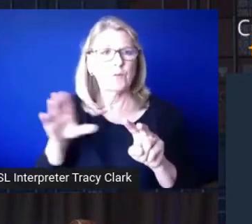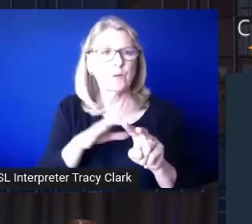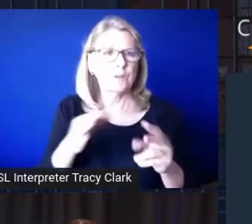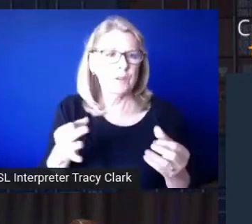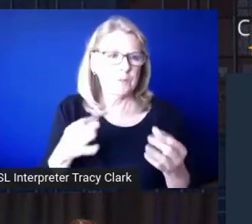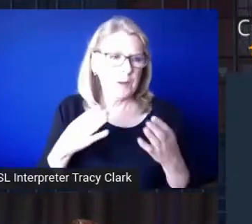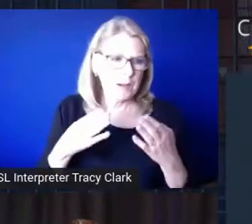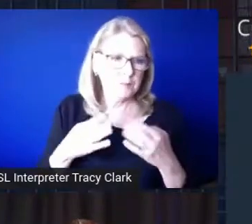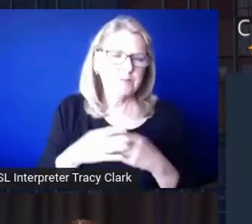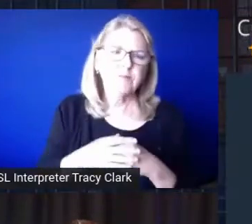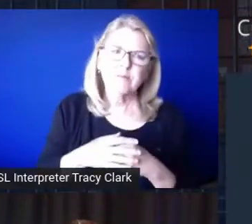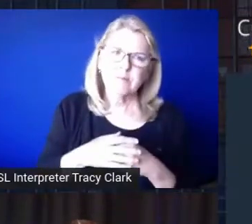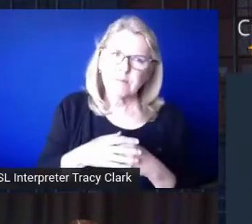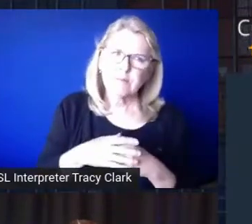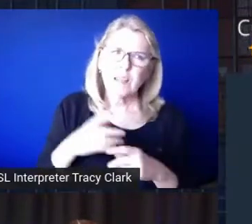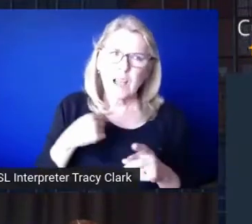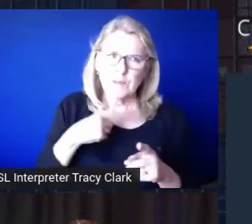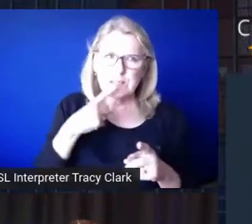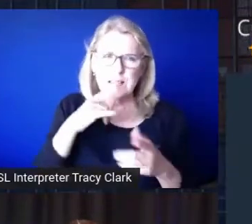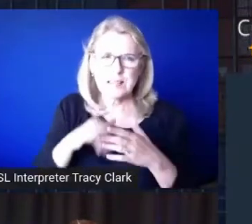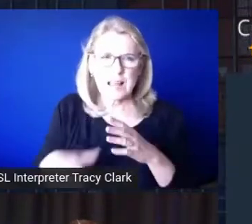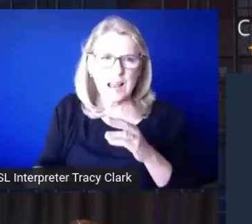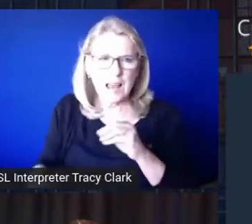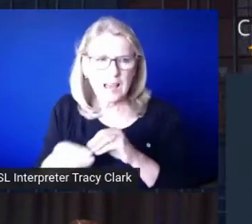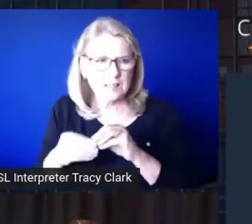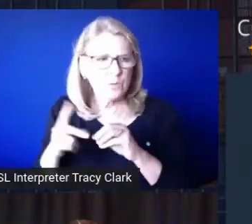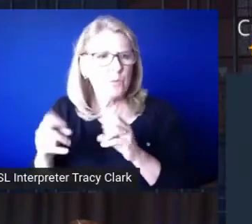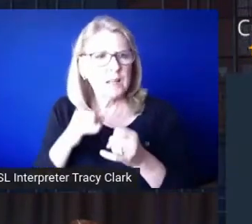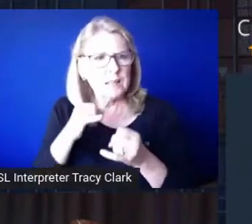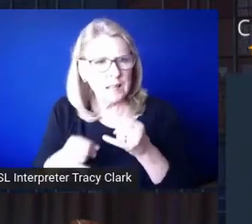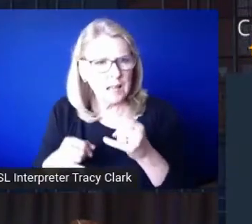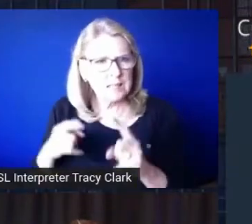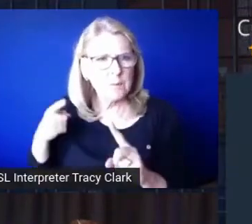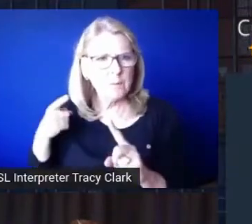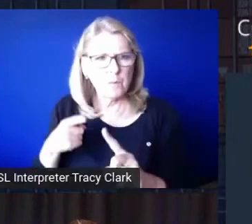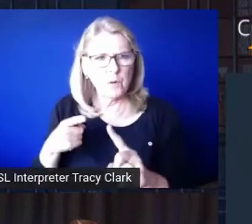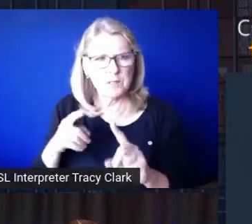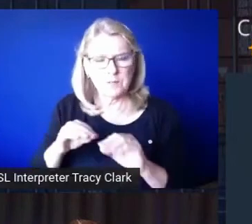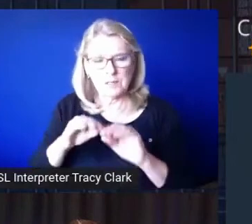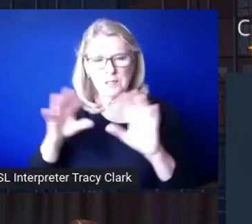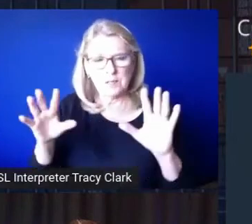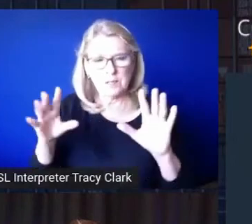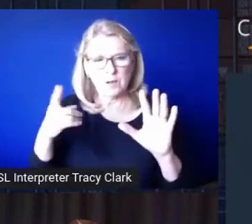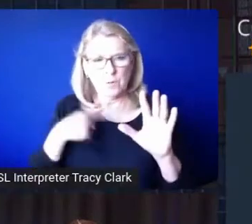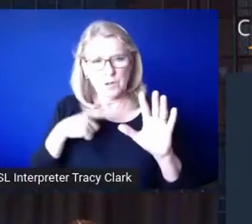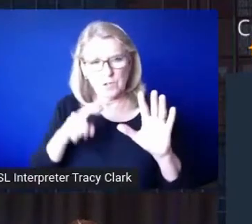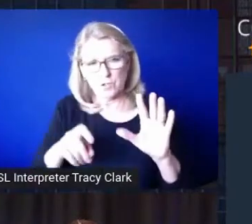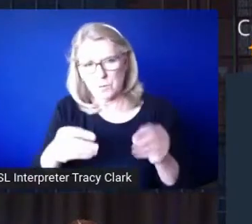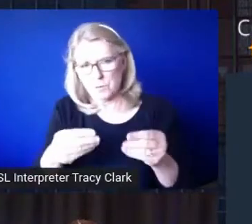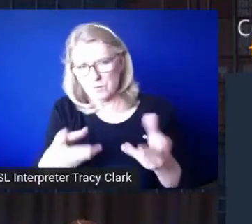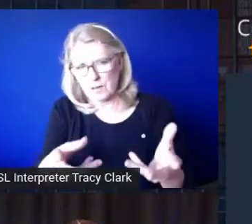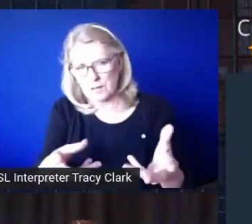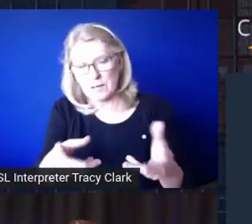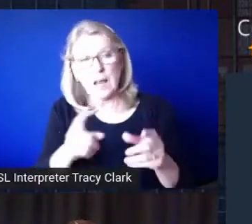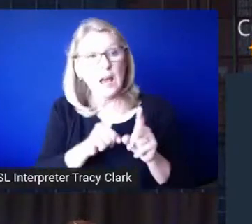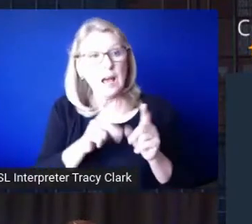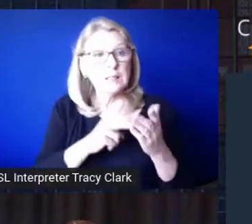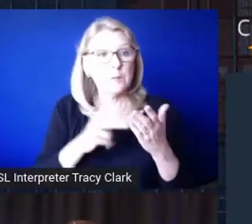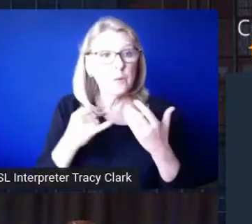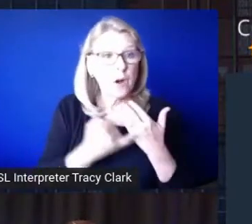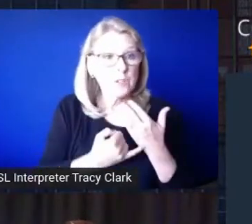say that adds one last point of clarity that I think should be provided. As a project and what Bottlerocket actually